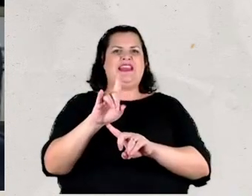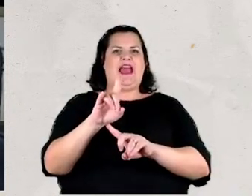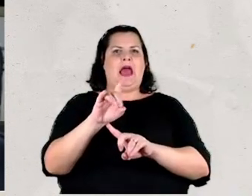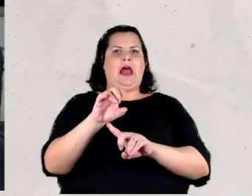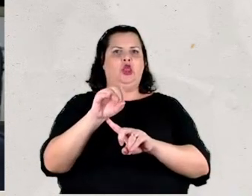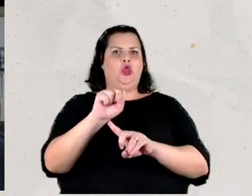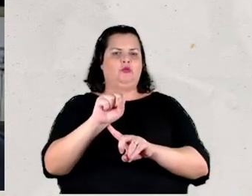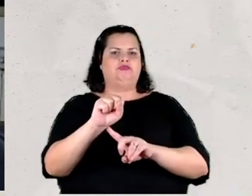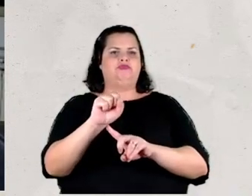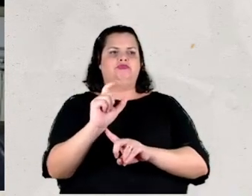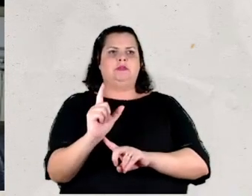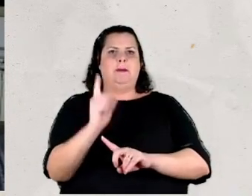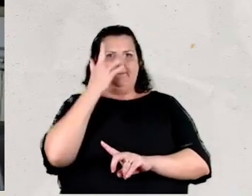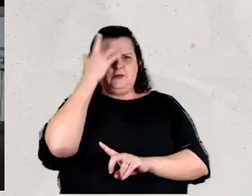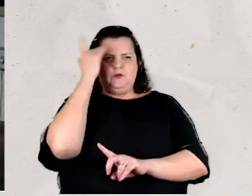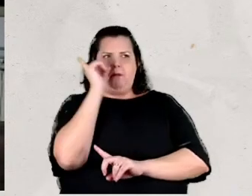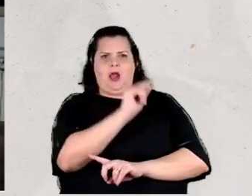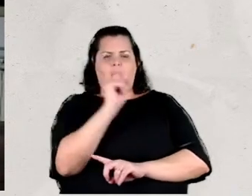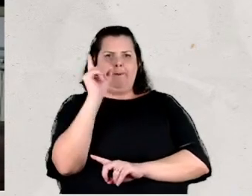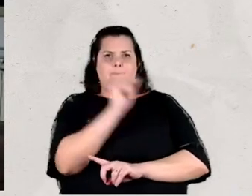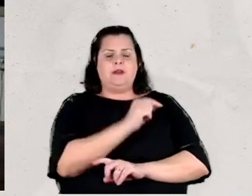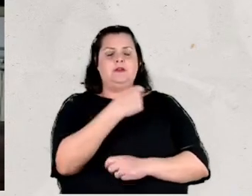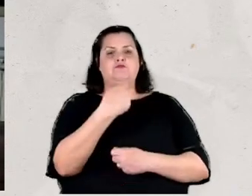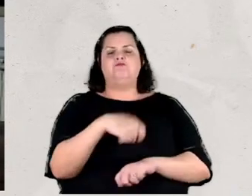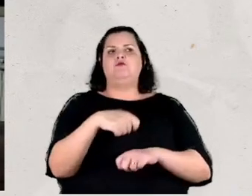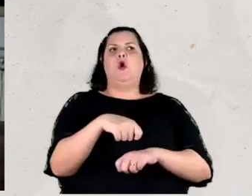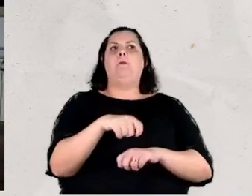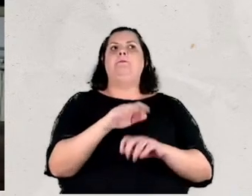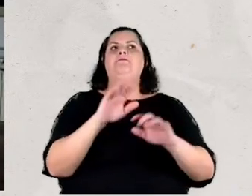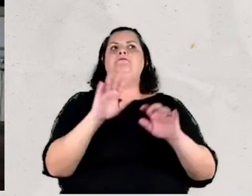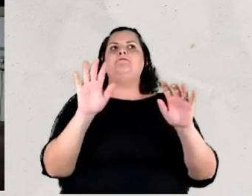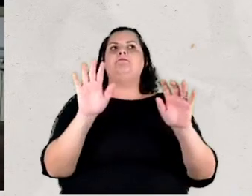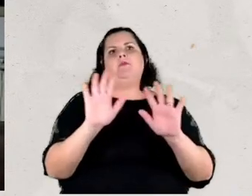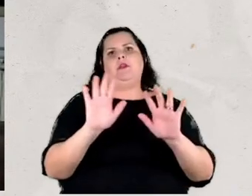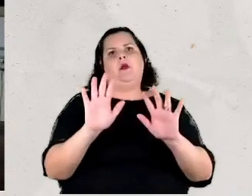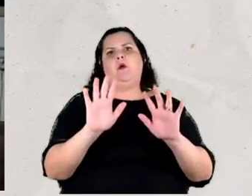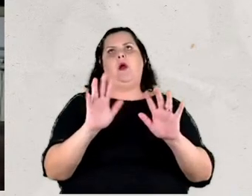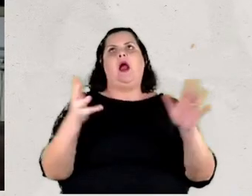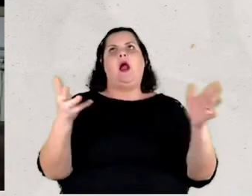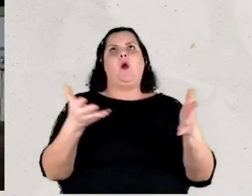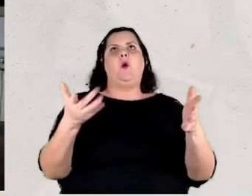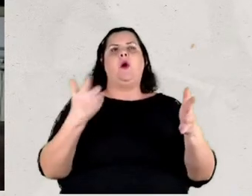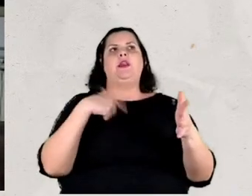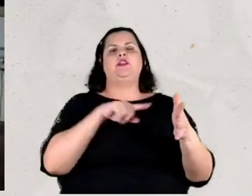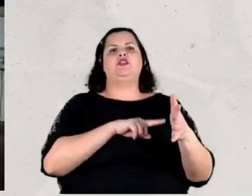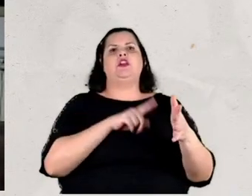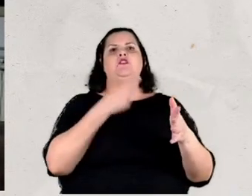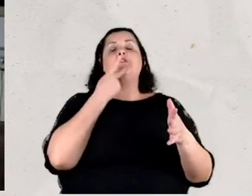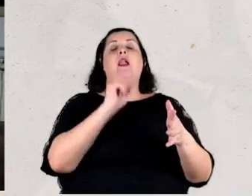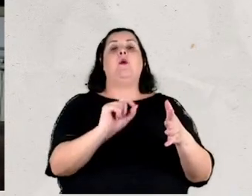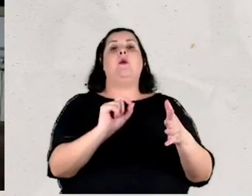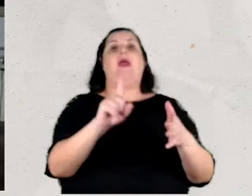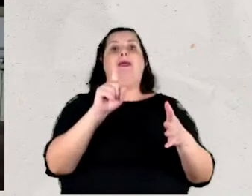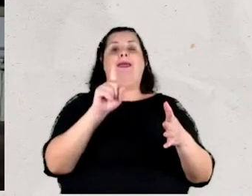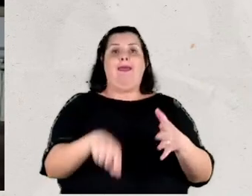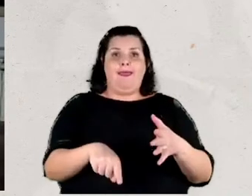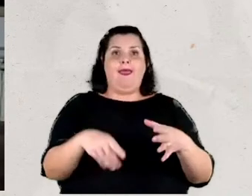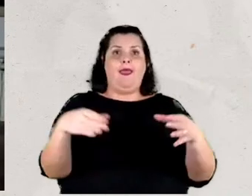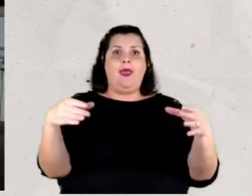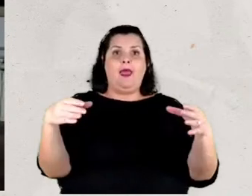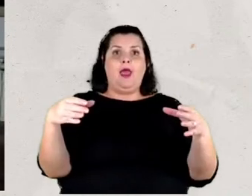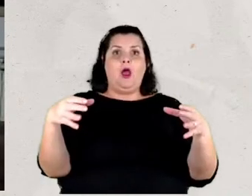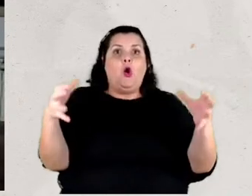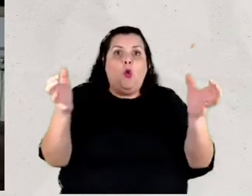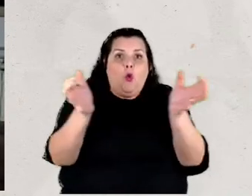distinction to make. Secondly, the descendants of refugees will never be able